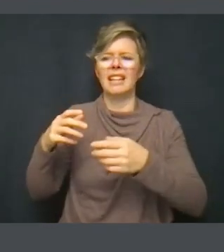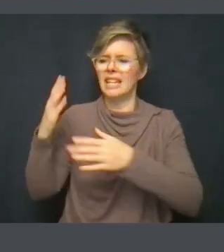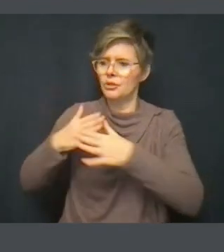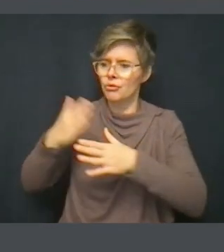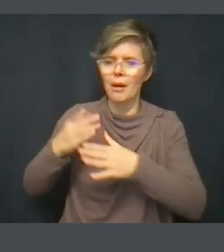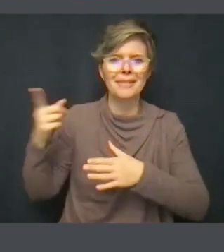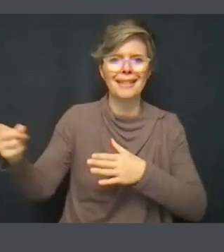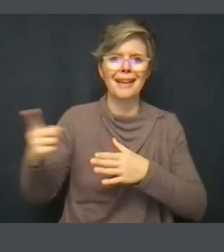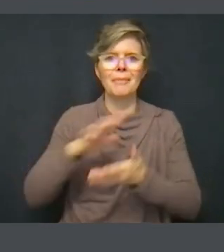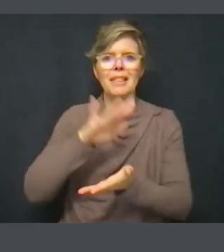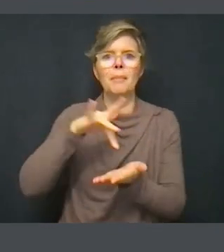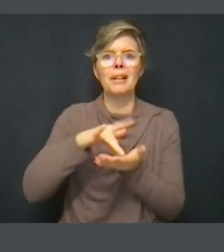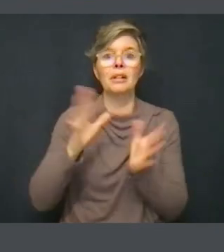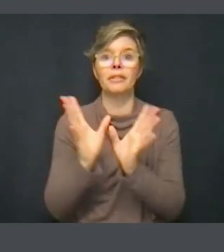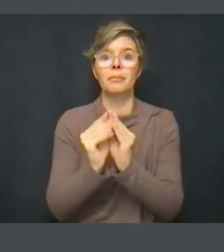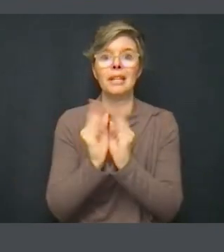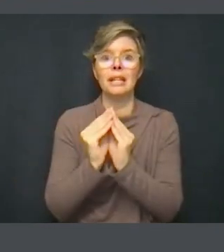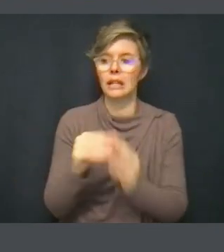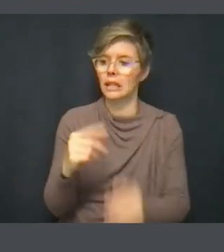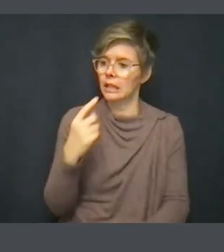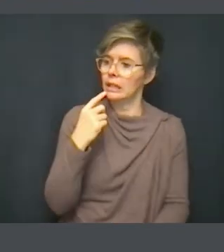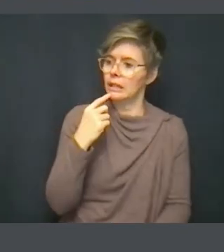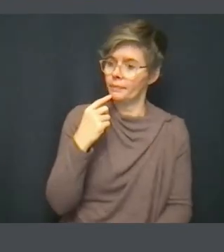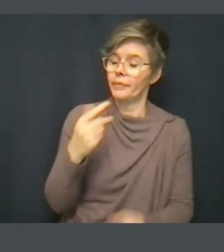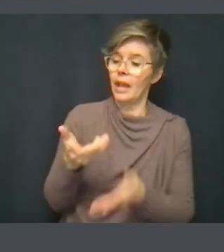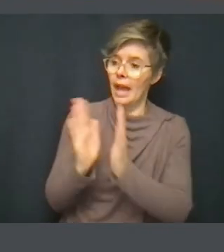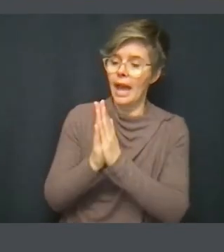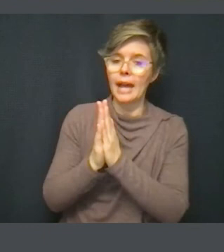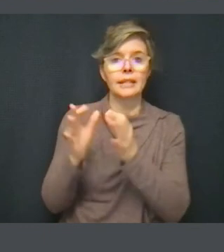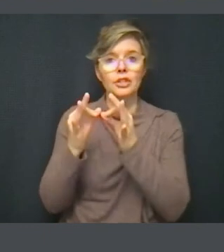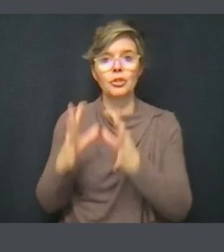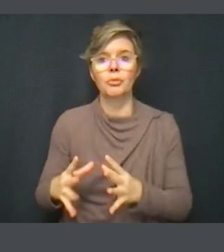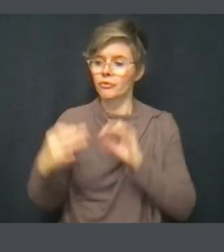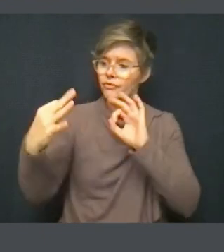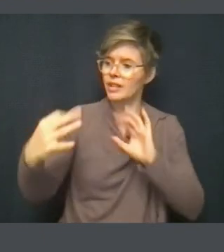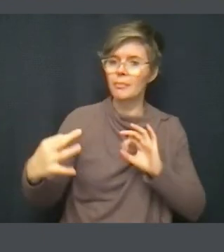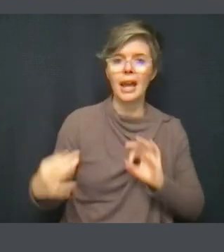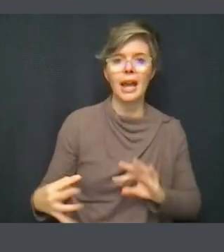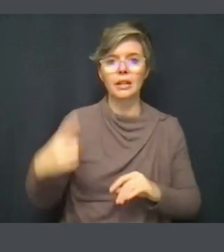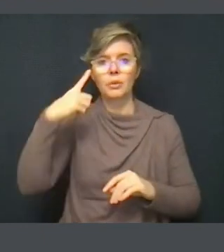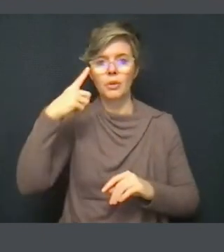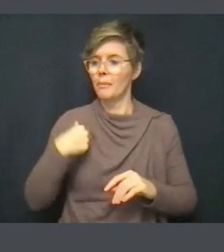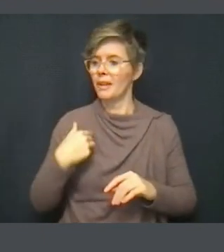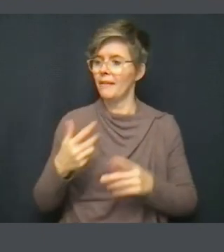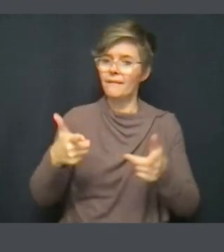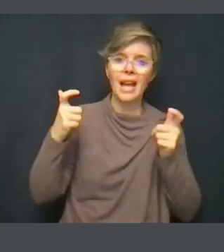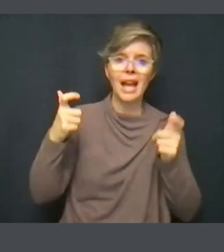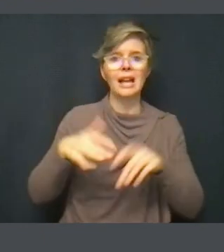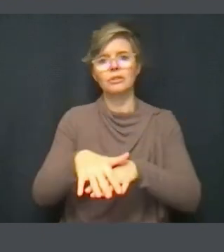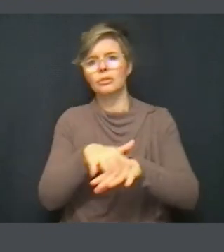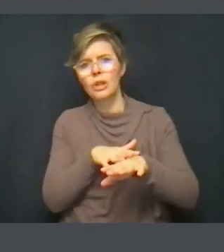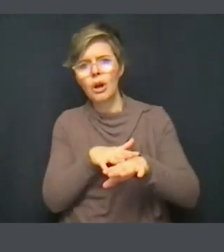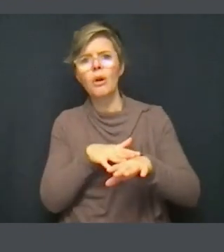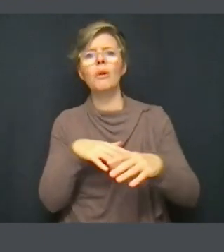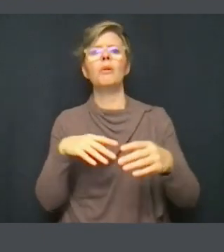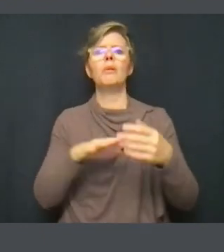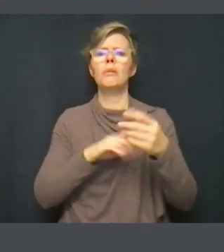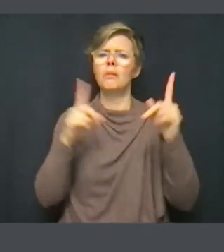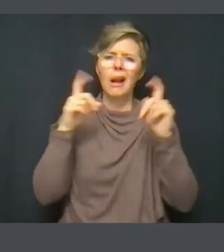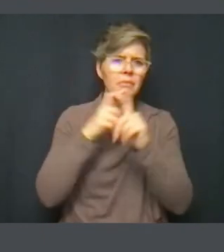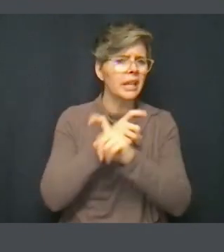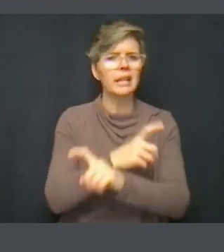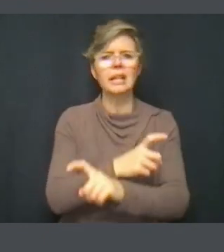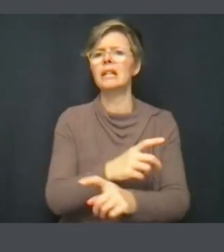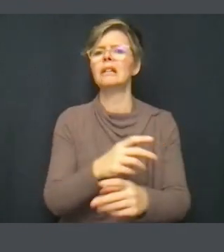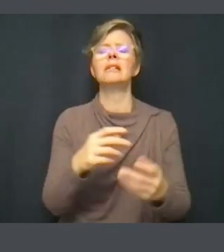the interpreter to also tell you as the SLP whether they thought you were going too fast, whether they thought some stuff was stuff that you